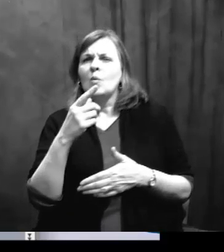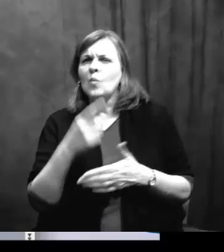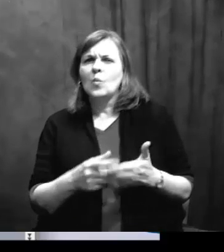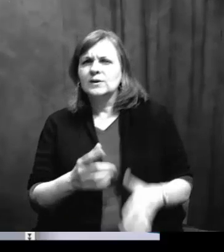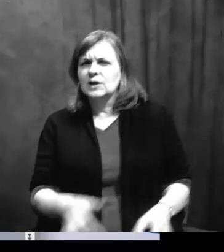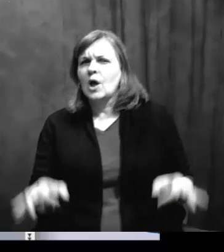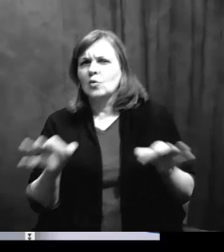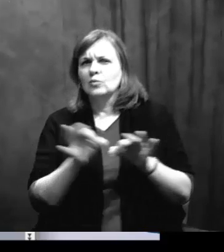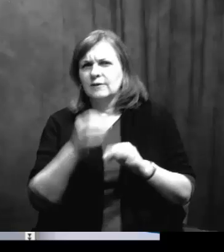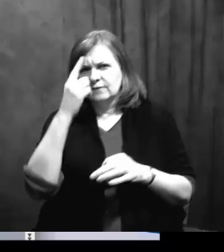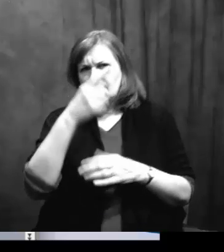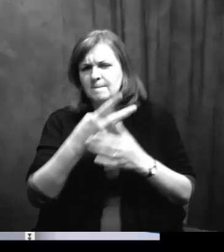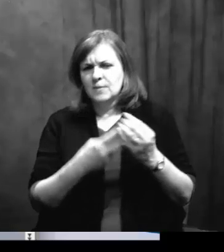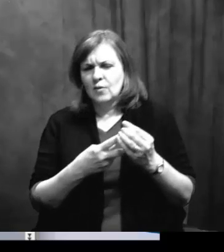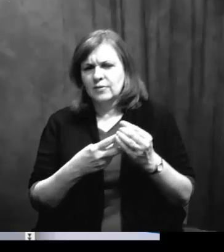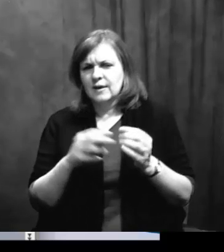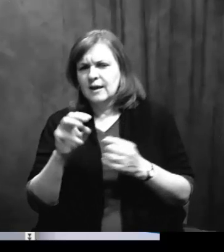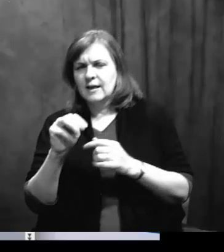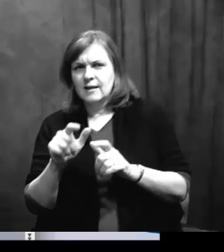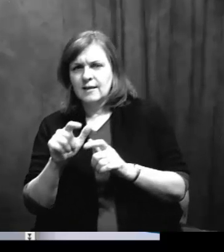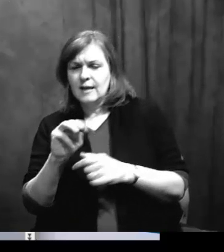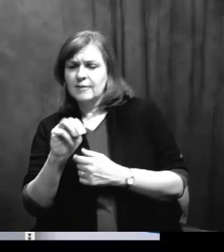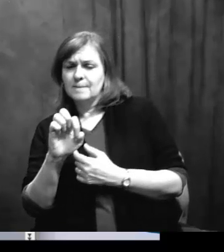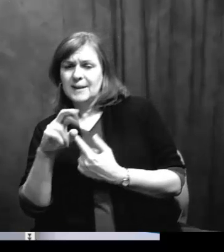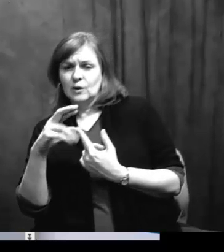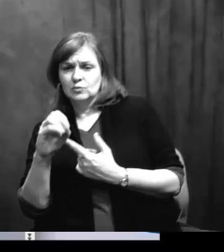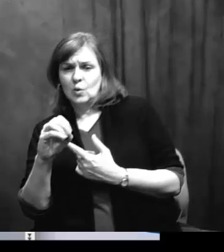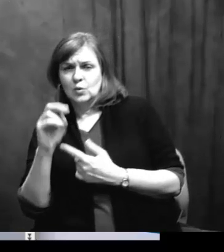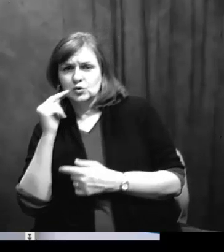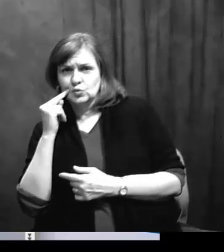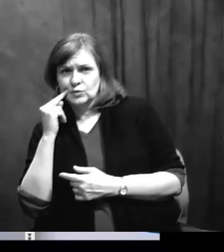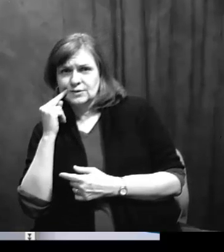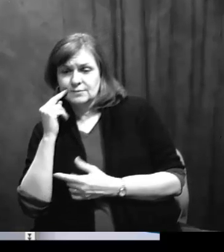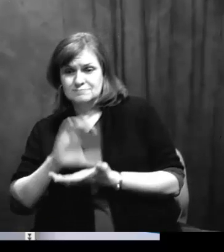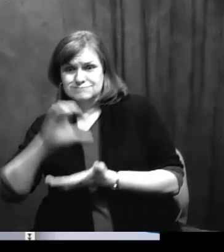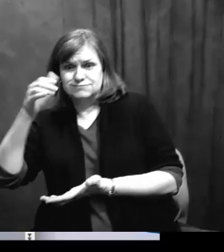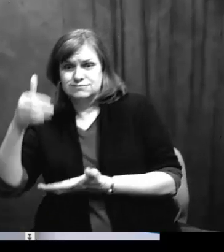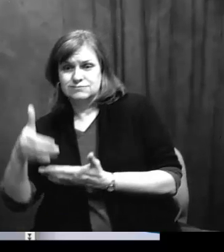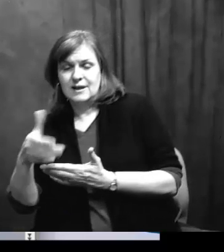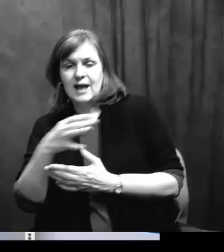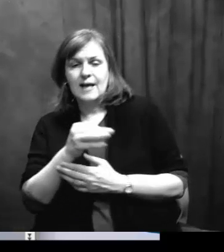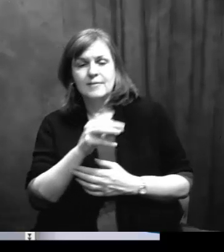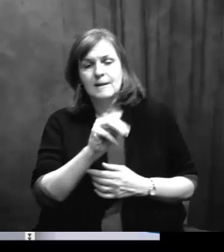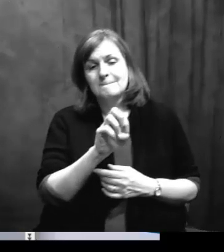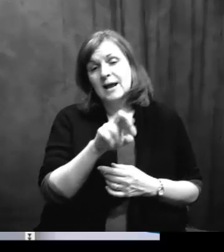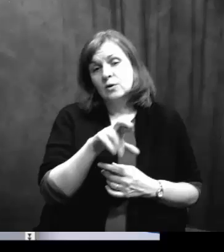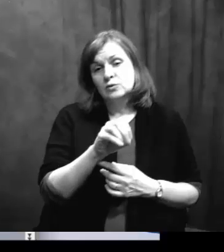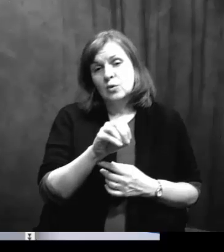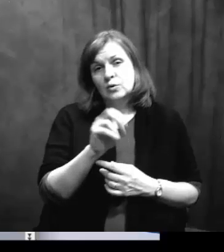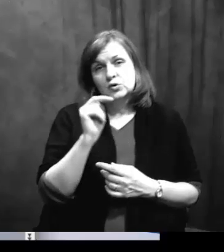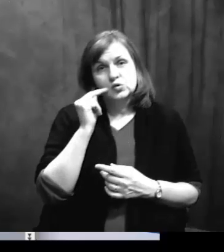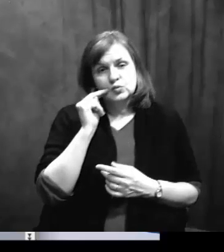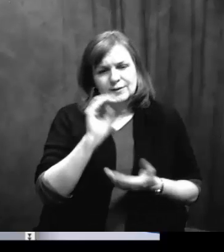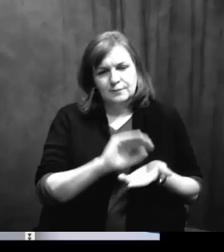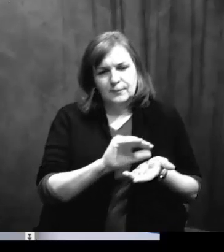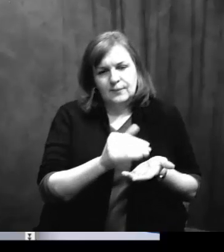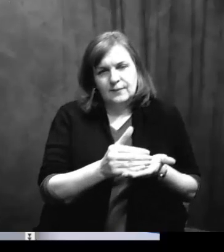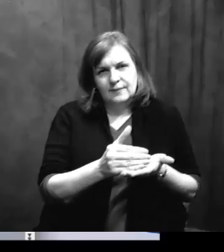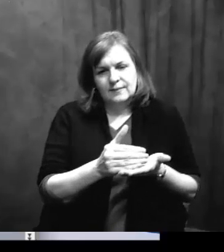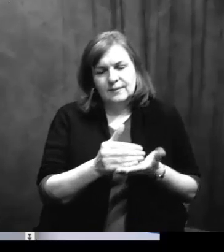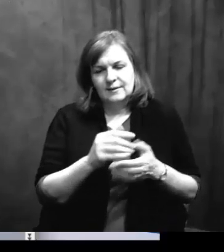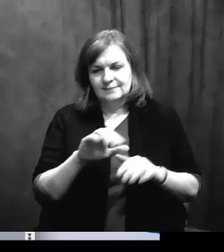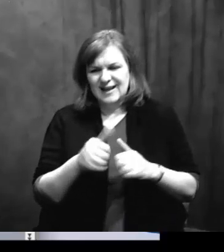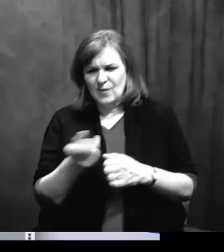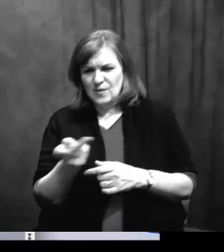is what are critical for both our macronutrients that we mentioned a minute ago and these micronutrients